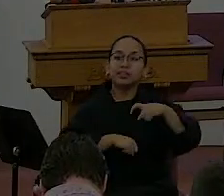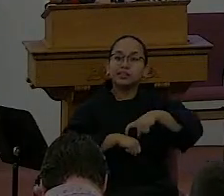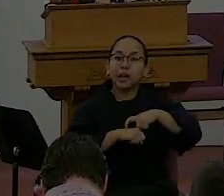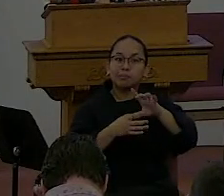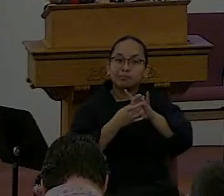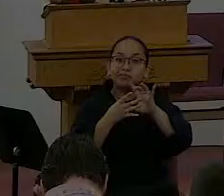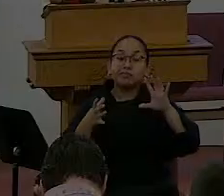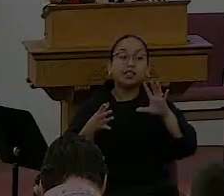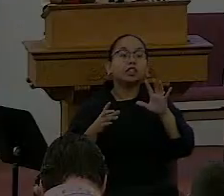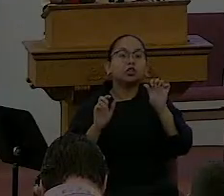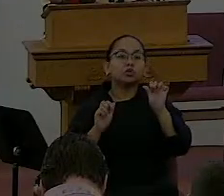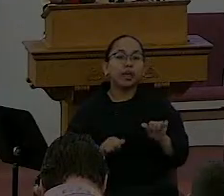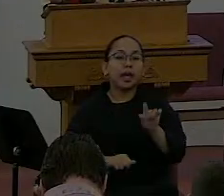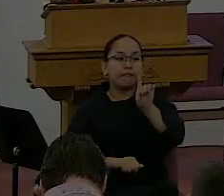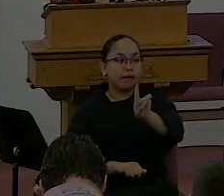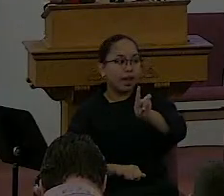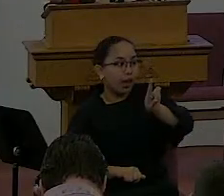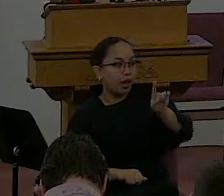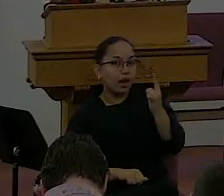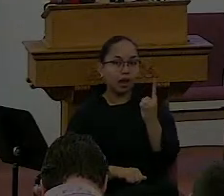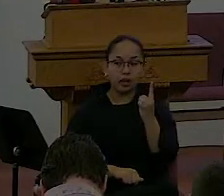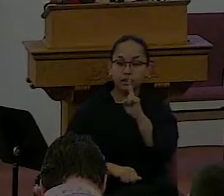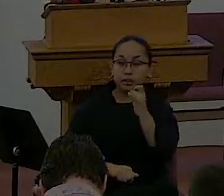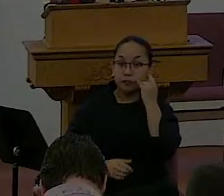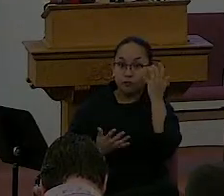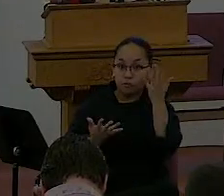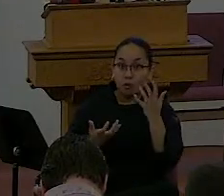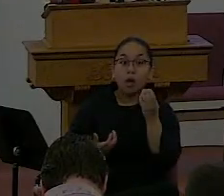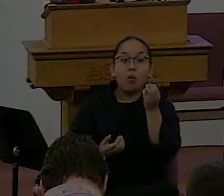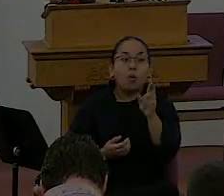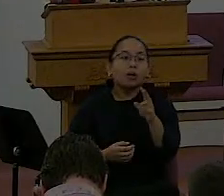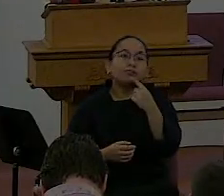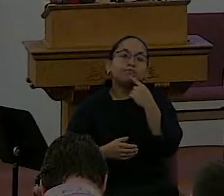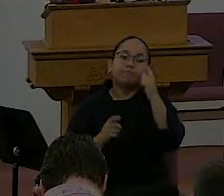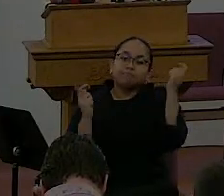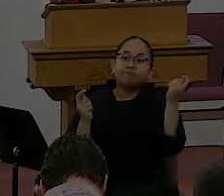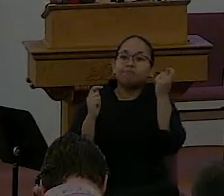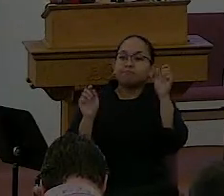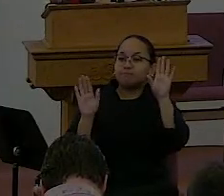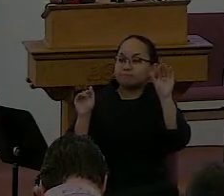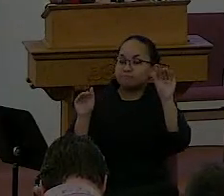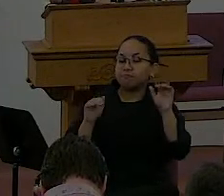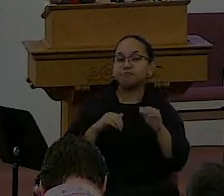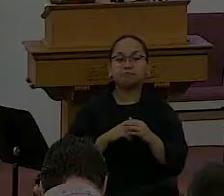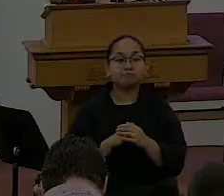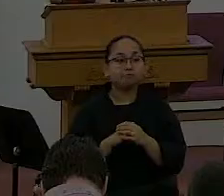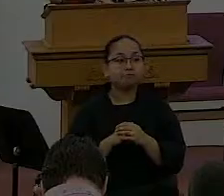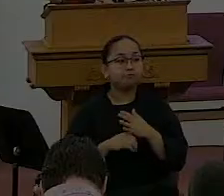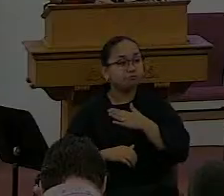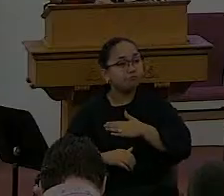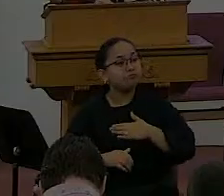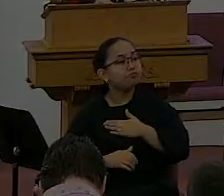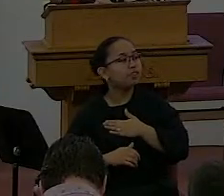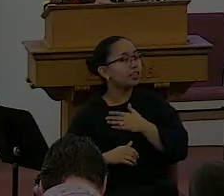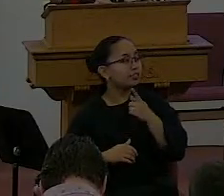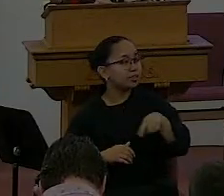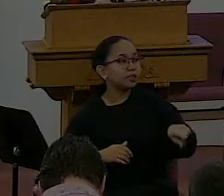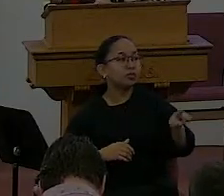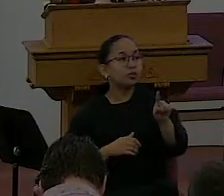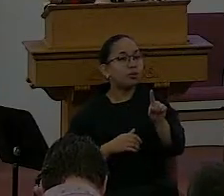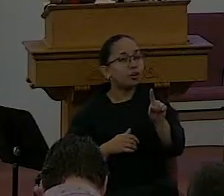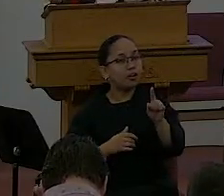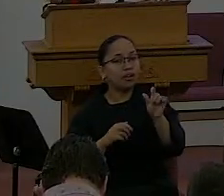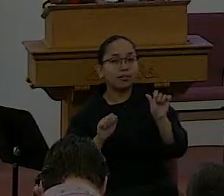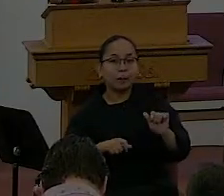with hail and farewell. Please feel free to participate as much or as little as you